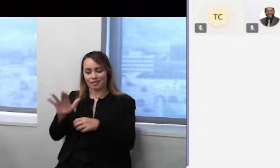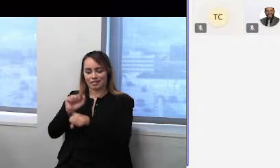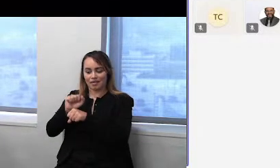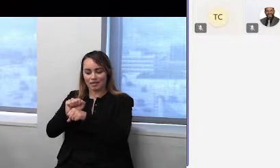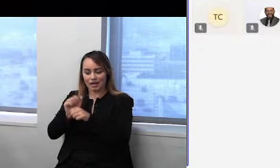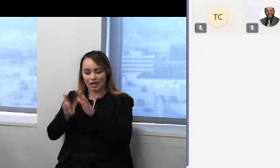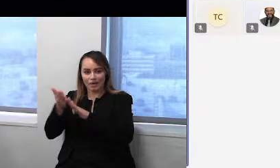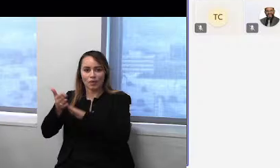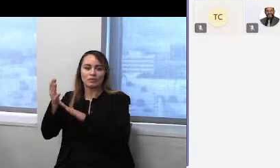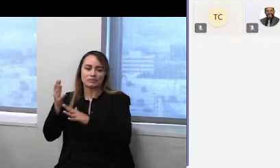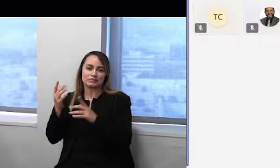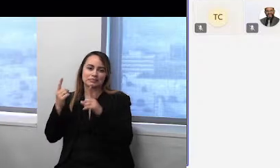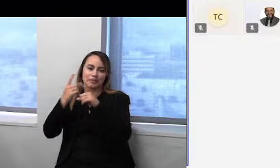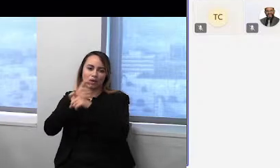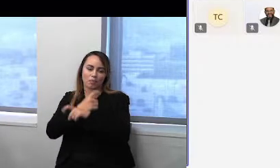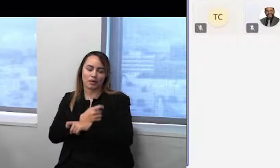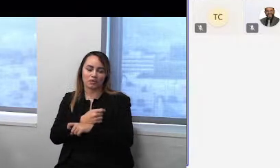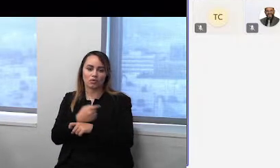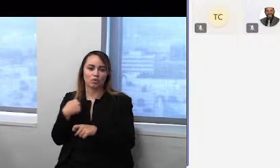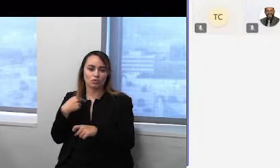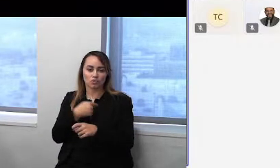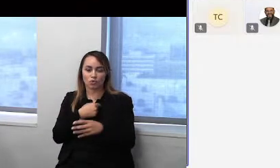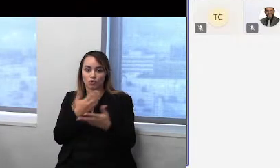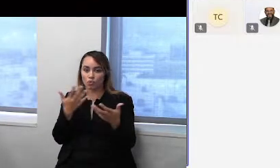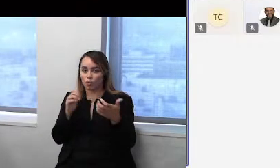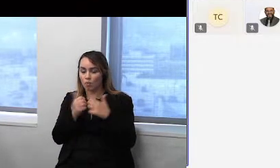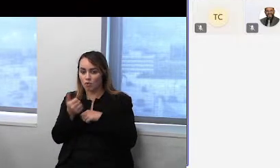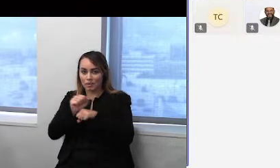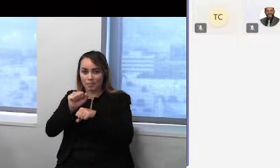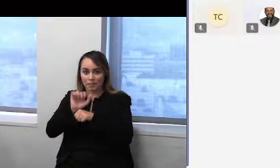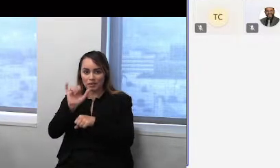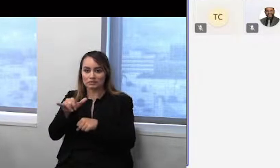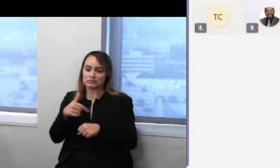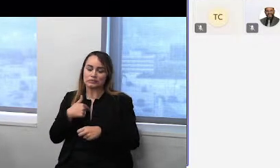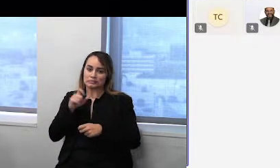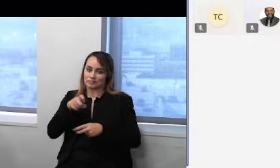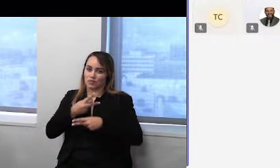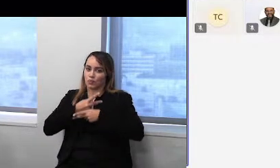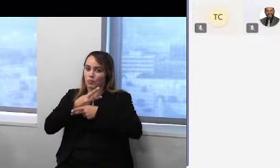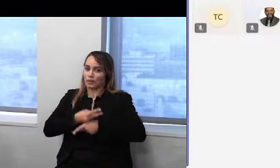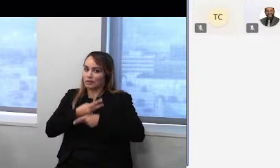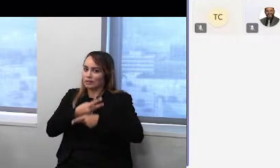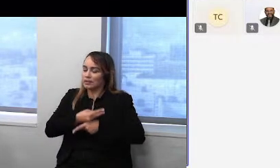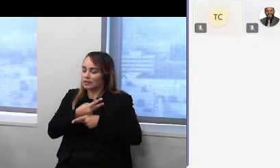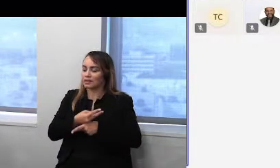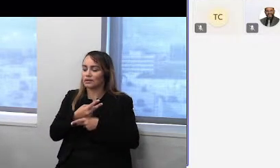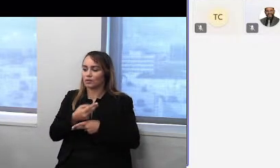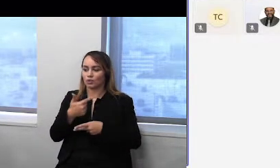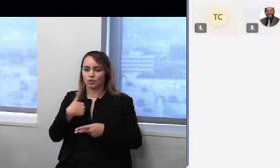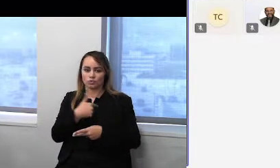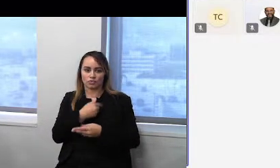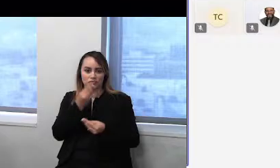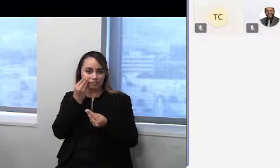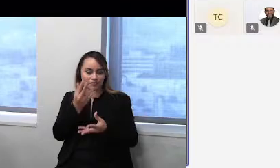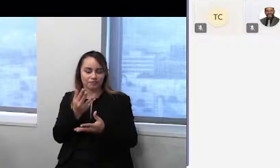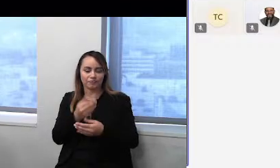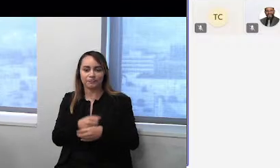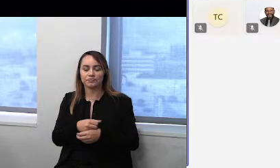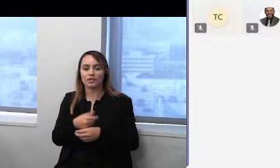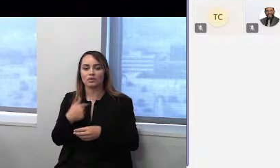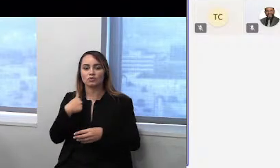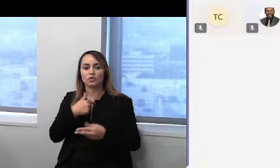careful with the word I'm going to use. The additional renewable resources from the distributed energy resources,